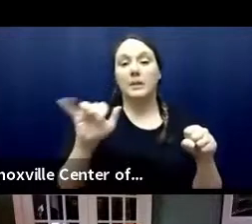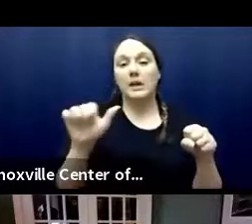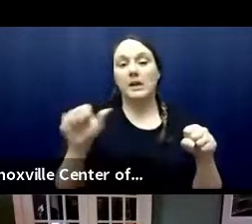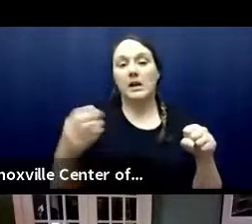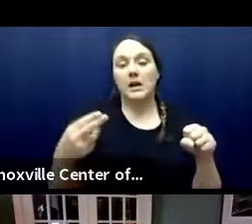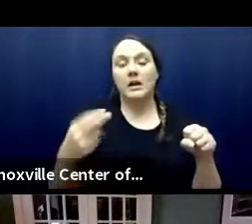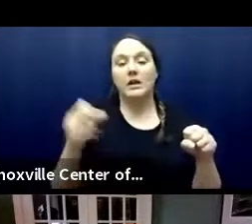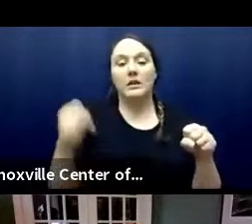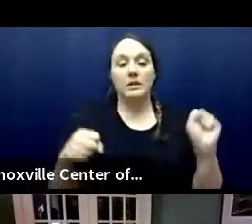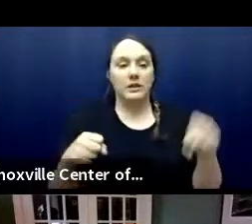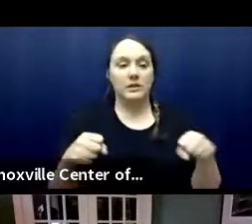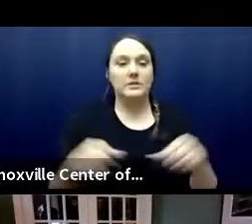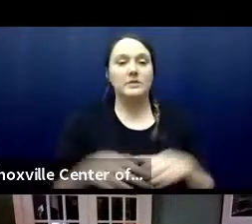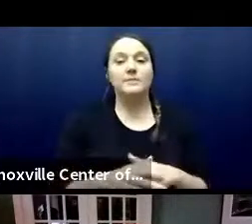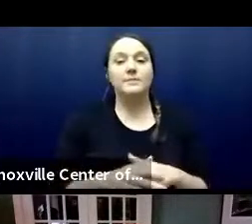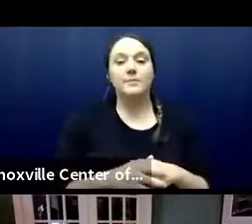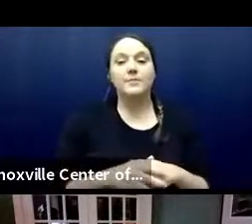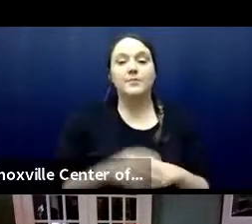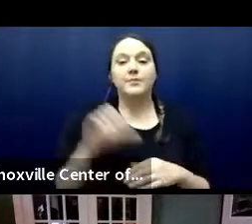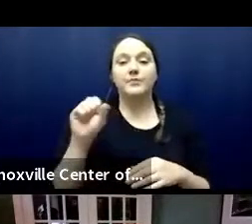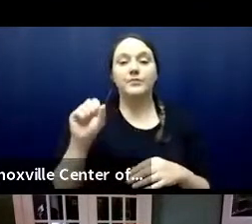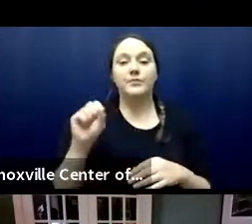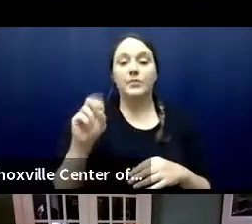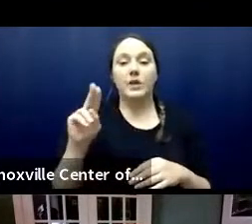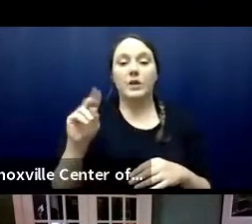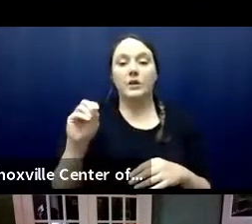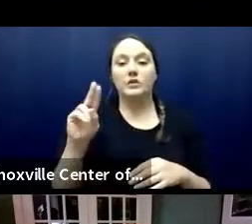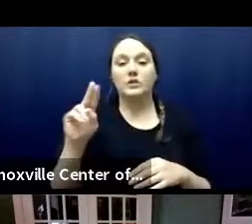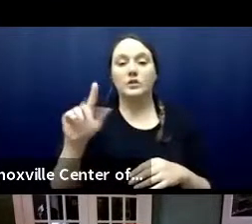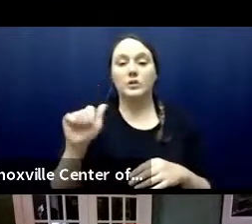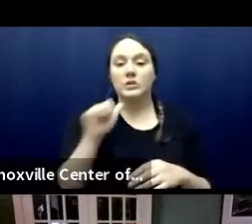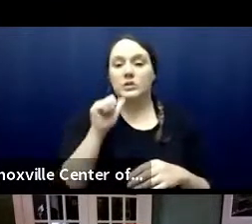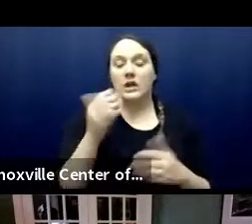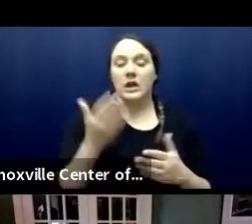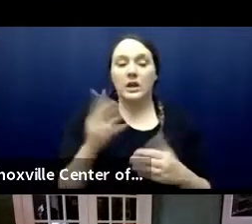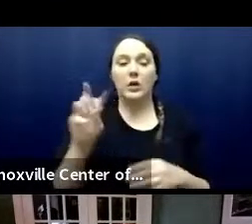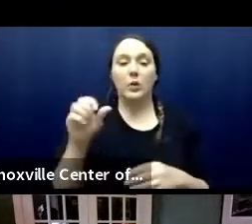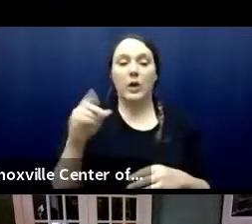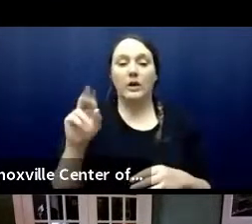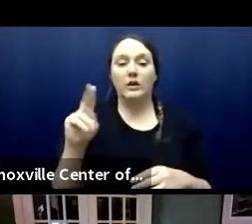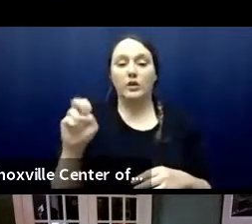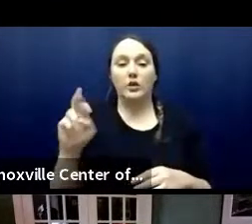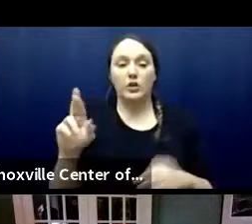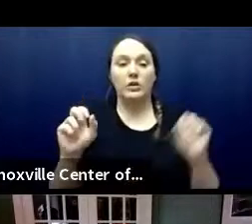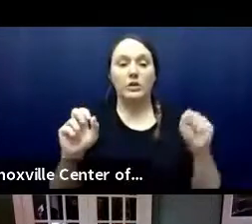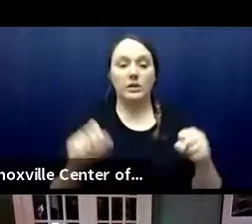Yes. Dr. Souza's not here. Ms. Wagner. Yes.